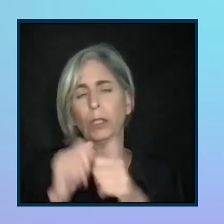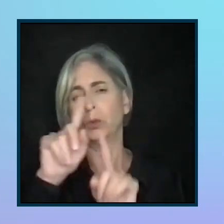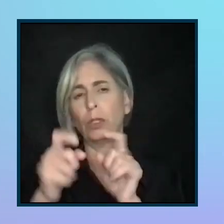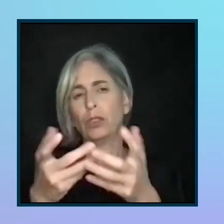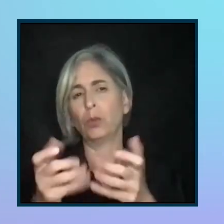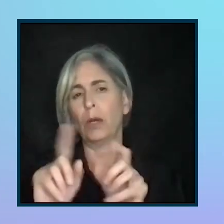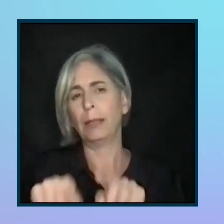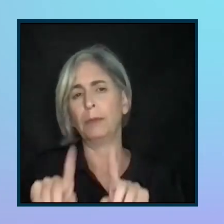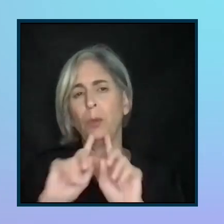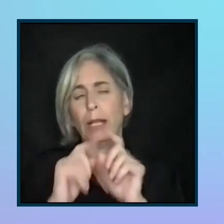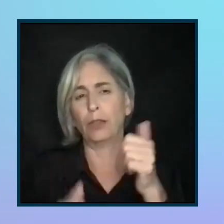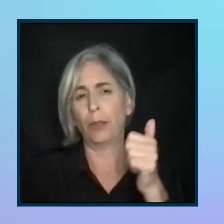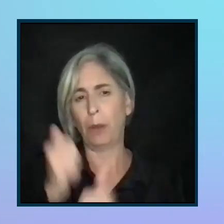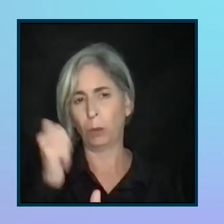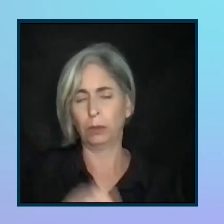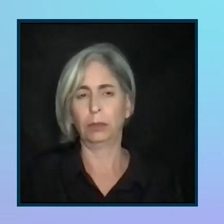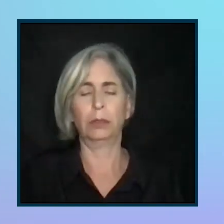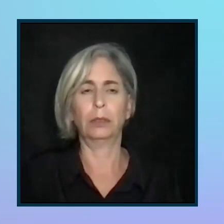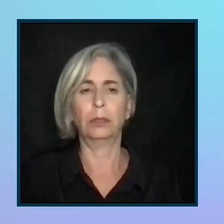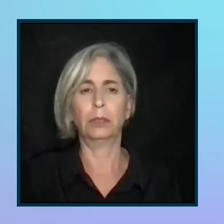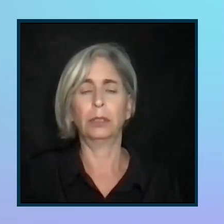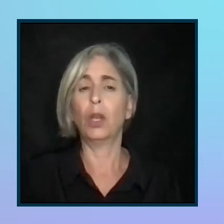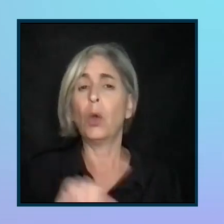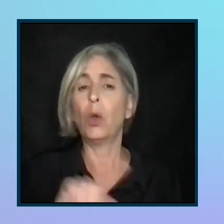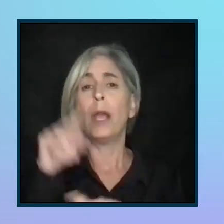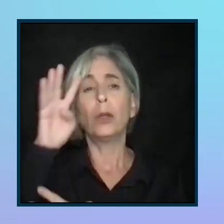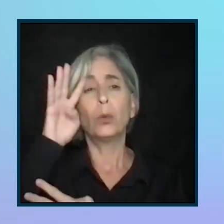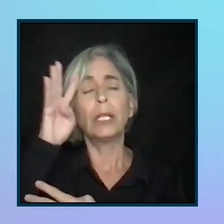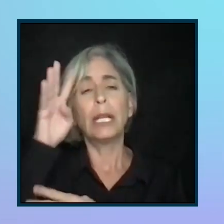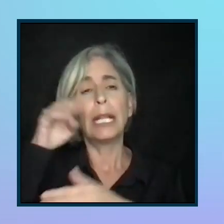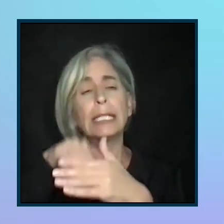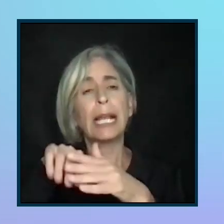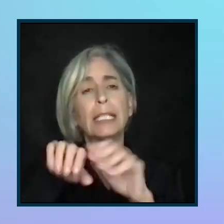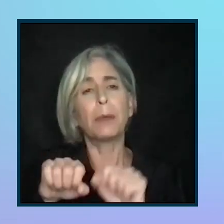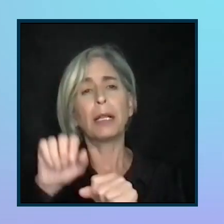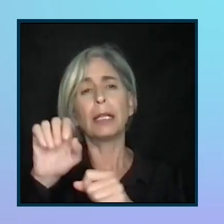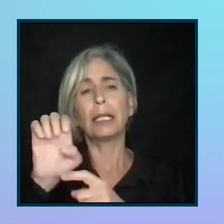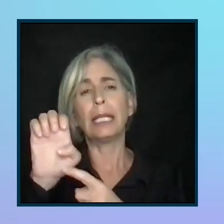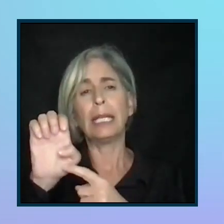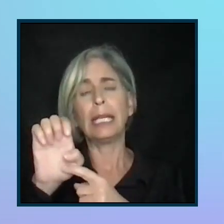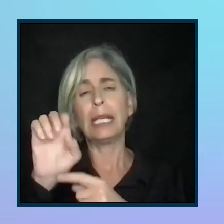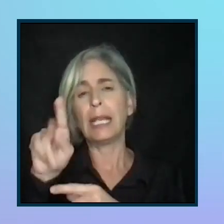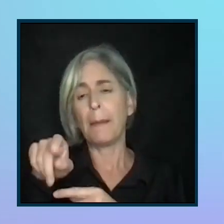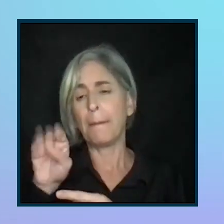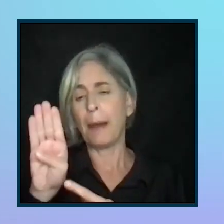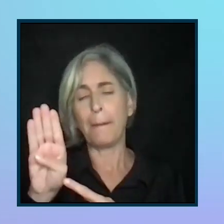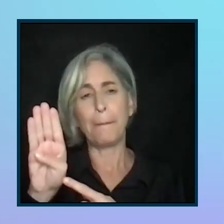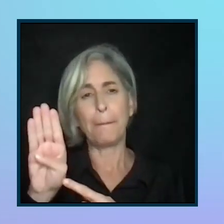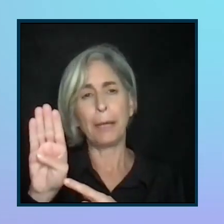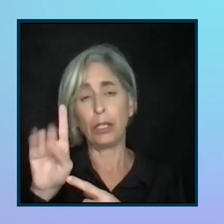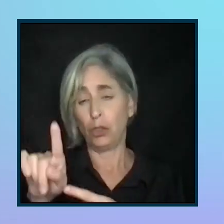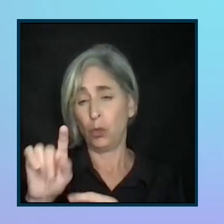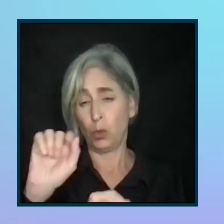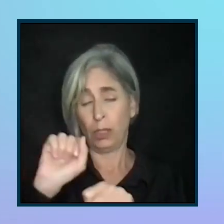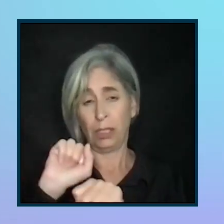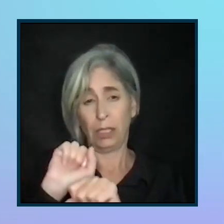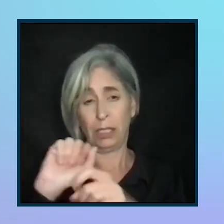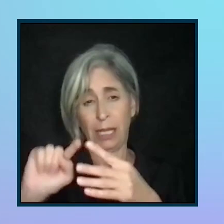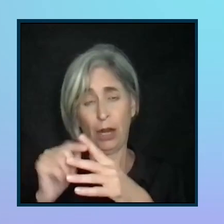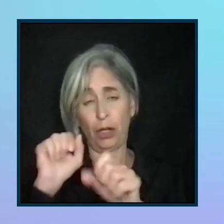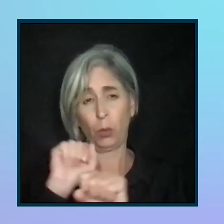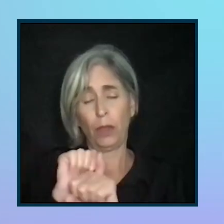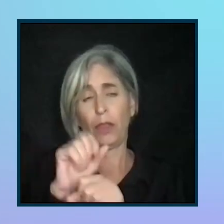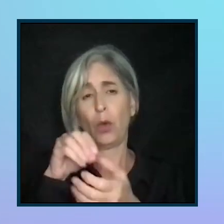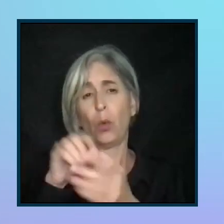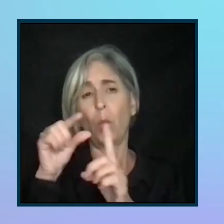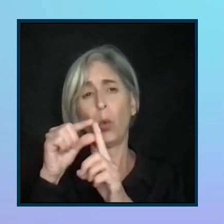Okay, so when creating an accessible EPUB, are you always starting with a Word document and